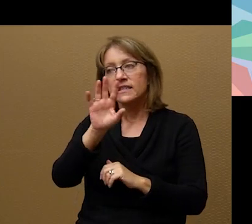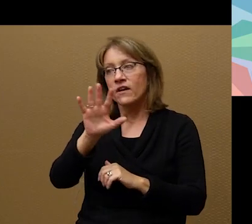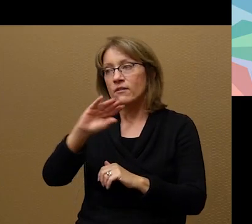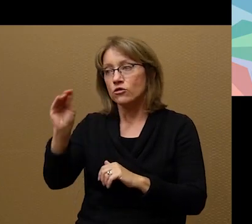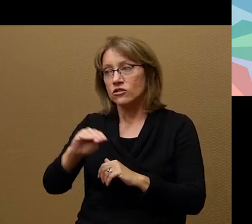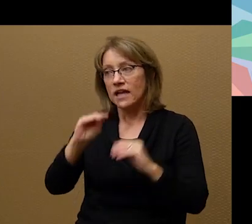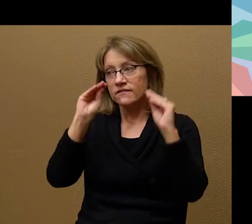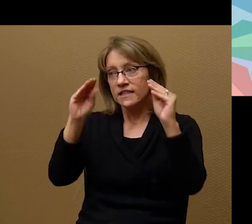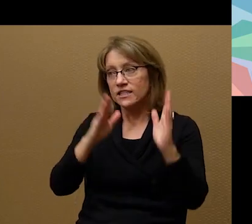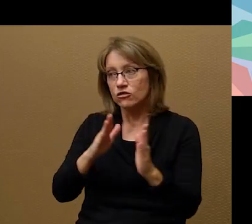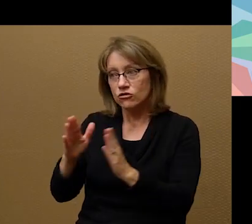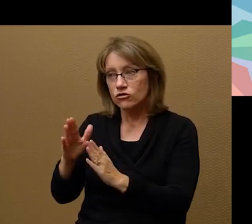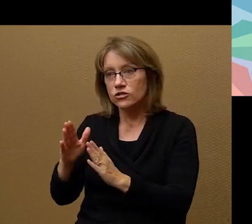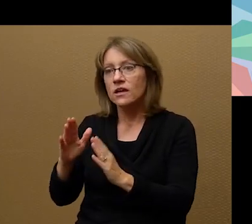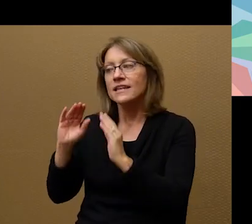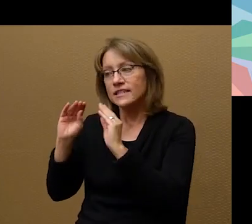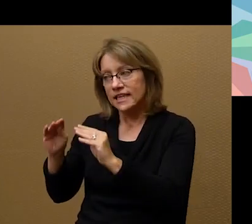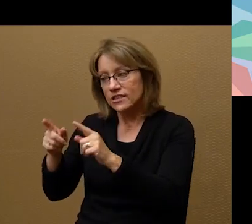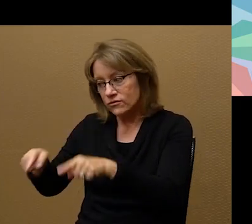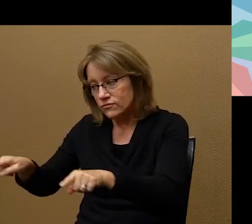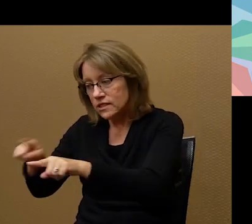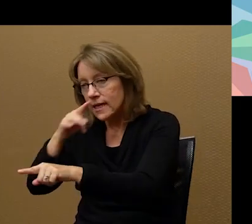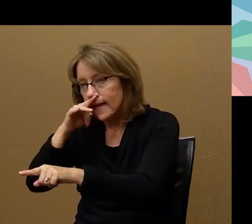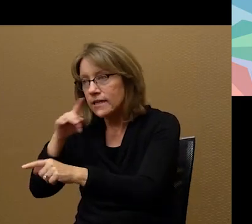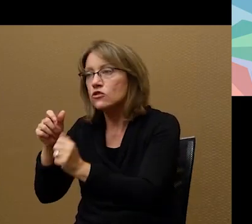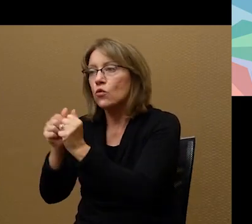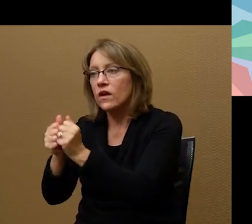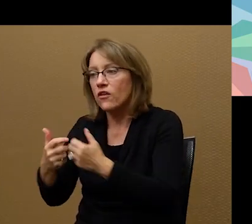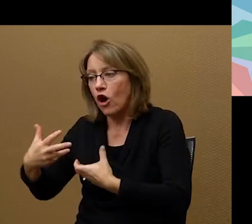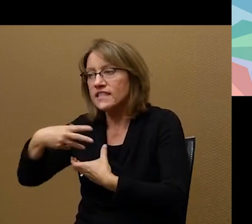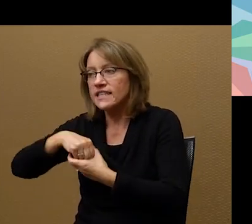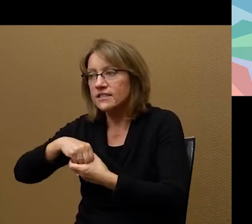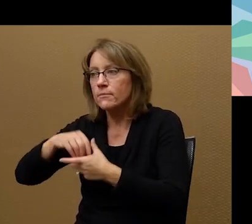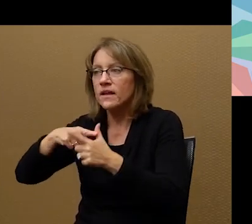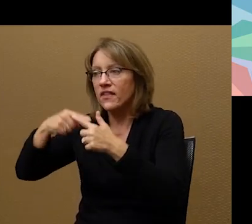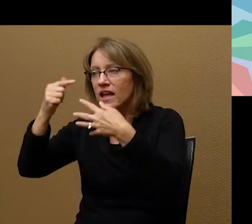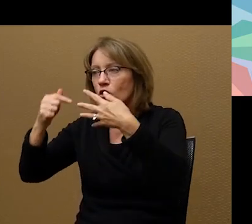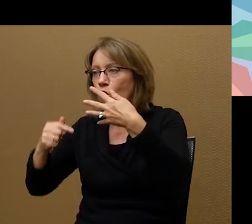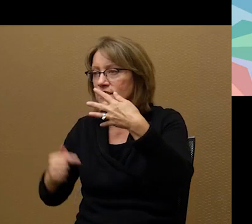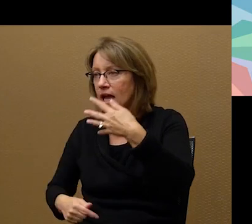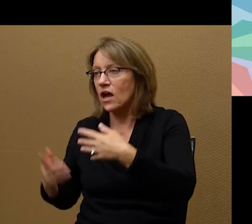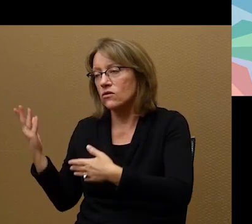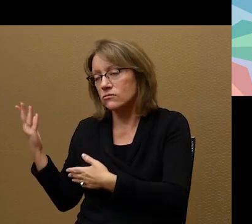kids with autism, and then it goes down the line.